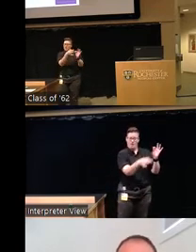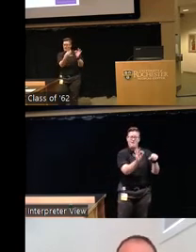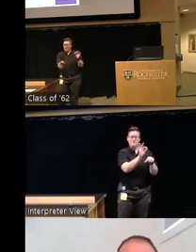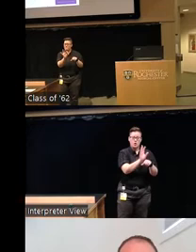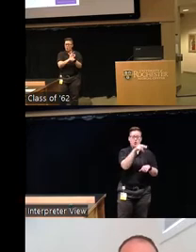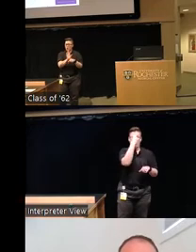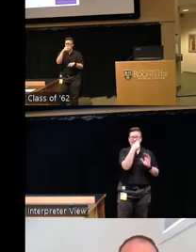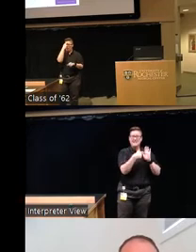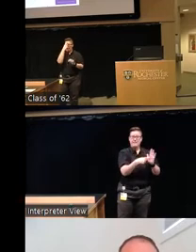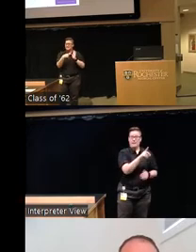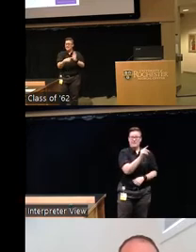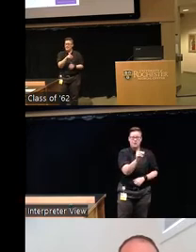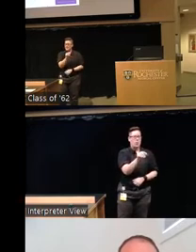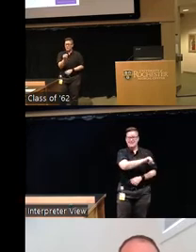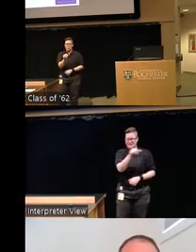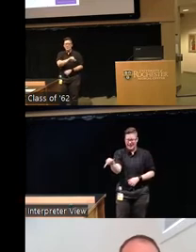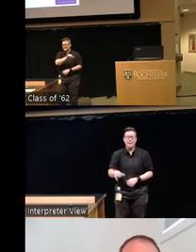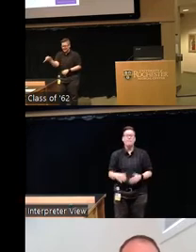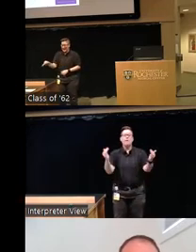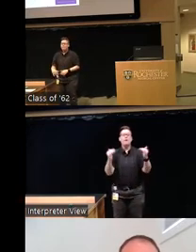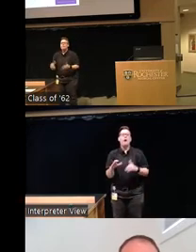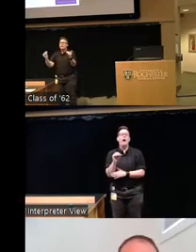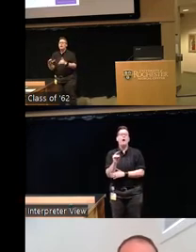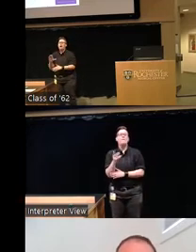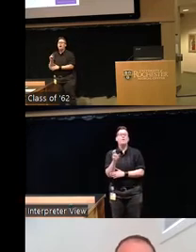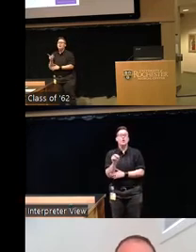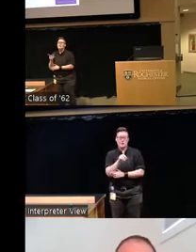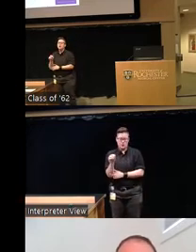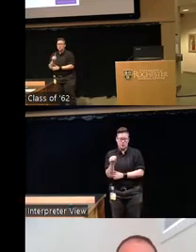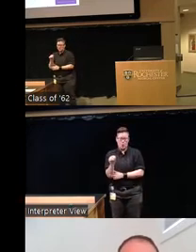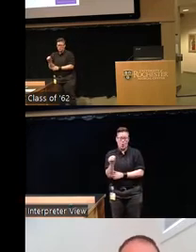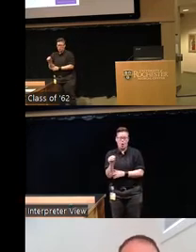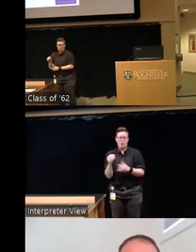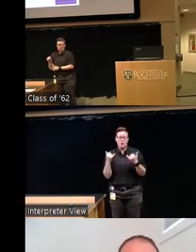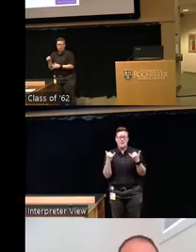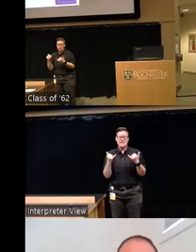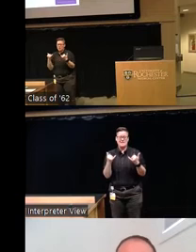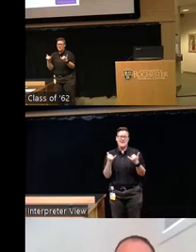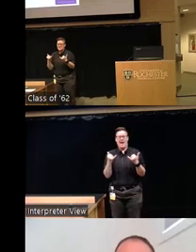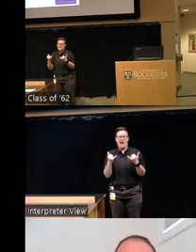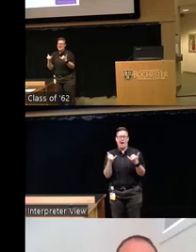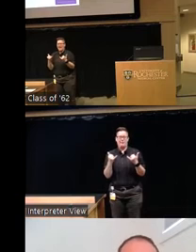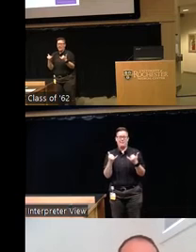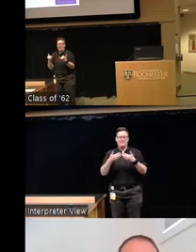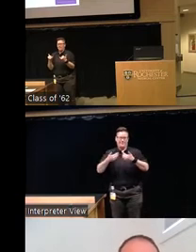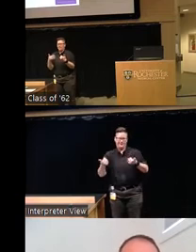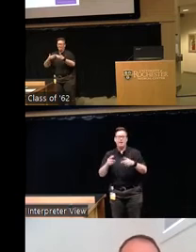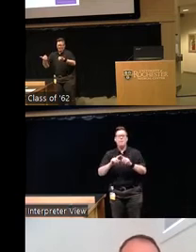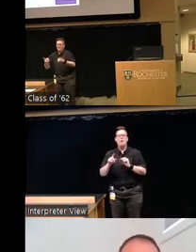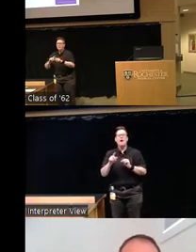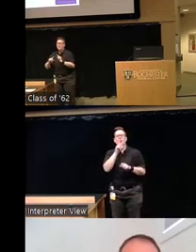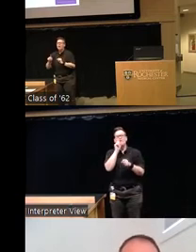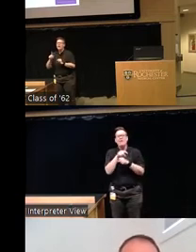disorder. Conversion disorder is now an abbreviation, but the term conversion disorder has essentially fallen